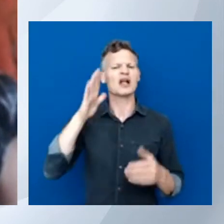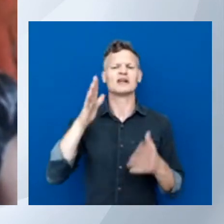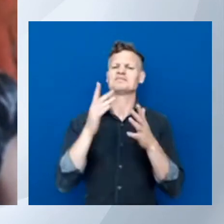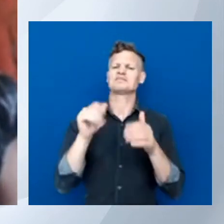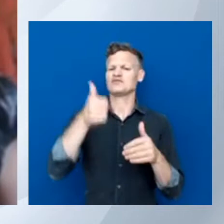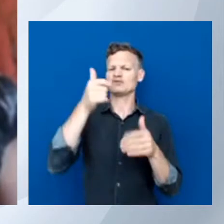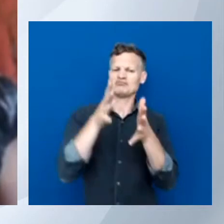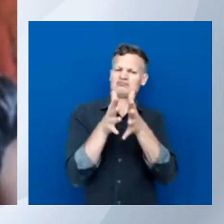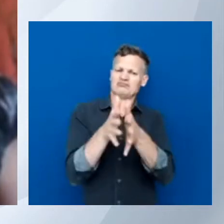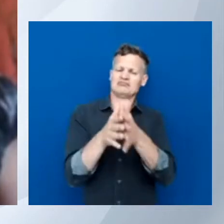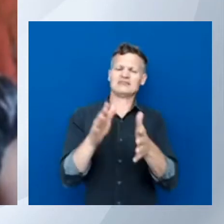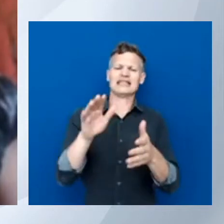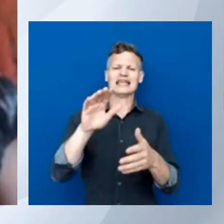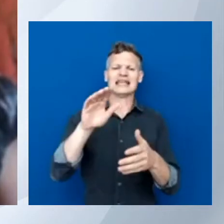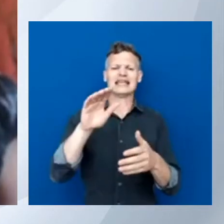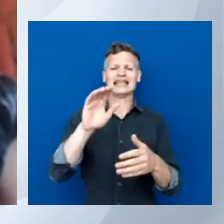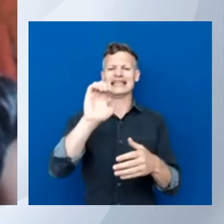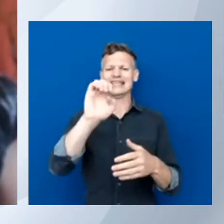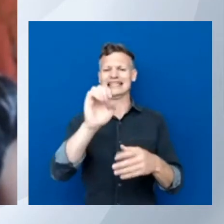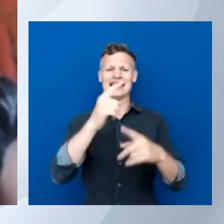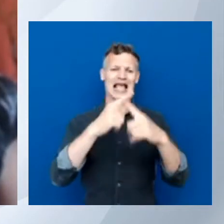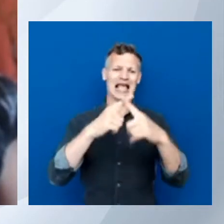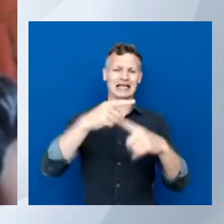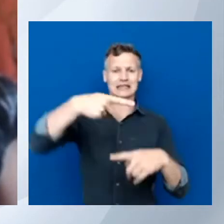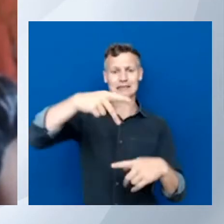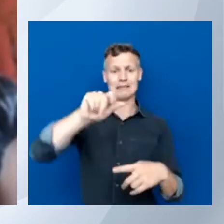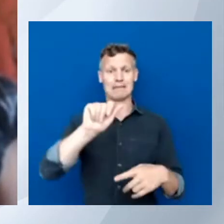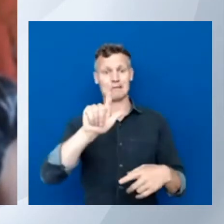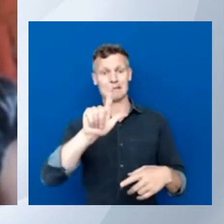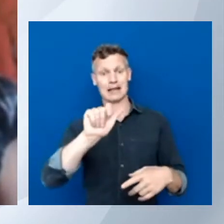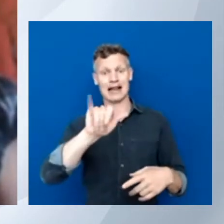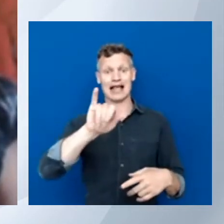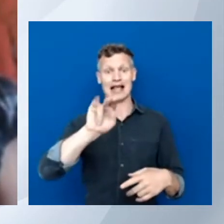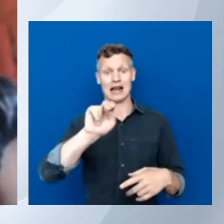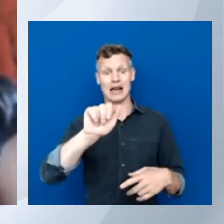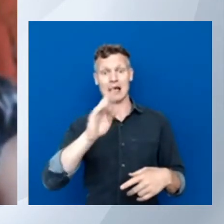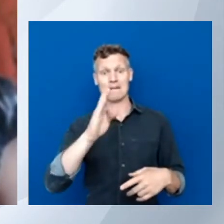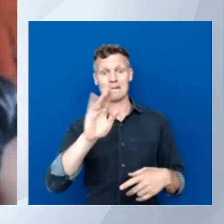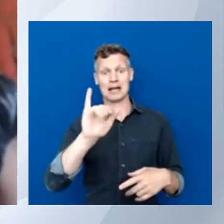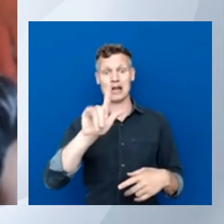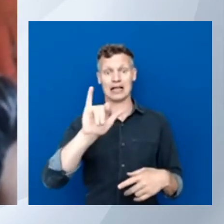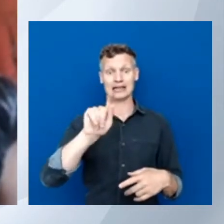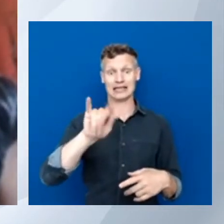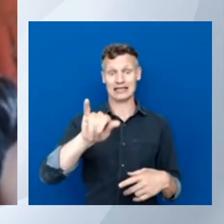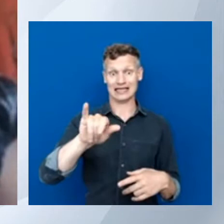how Microsoft is aiming for reaching out to people to build trust